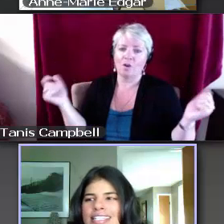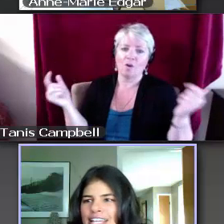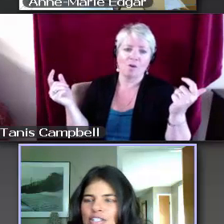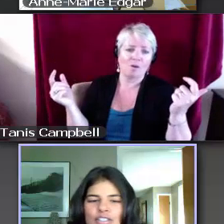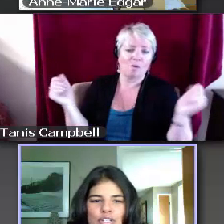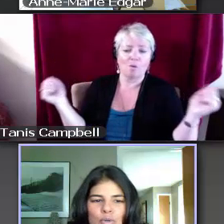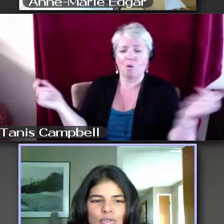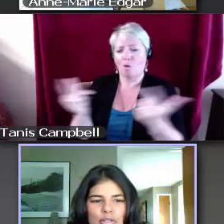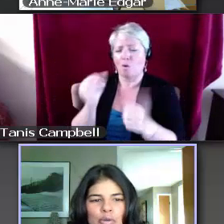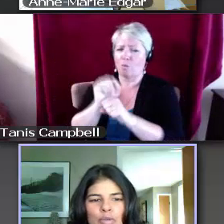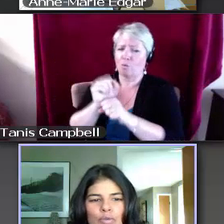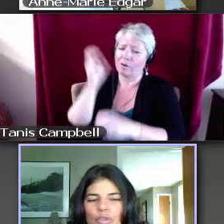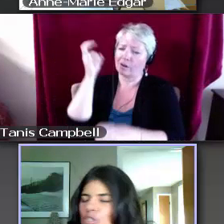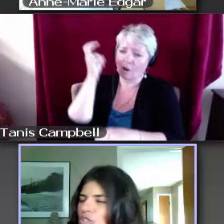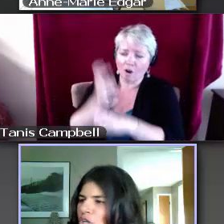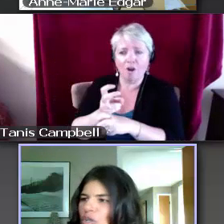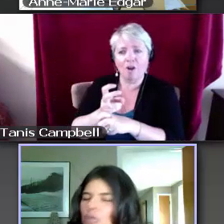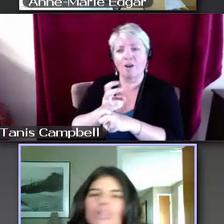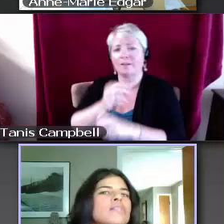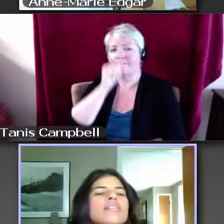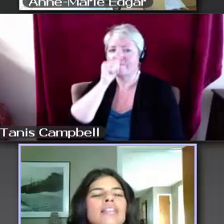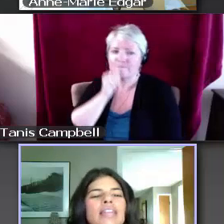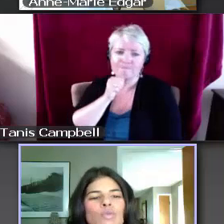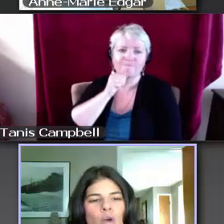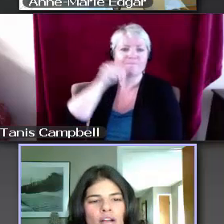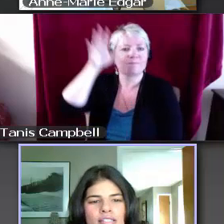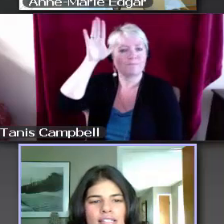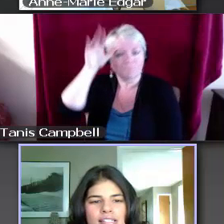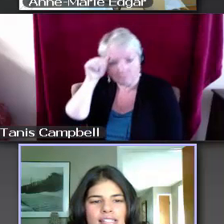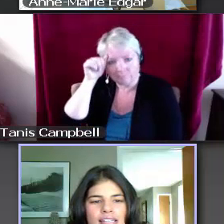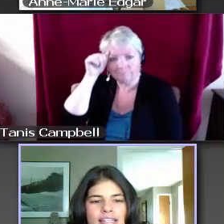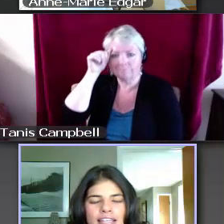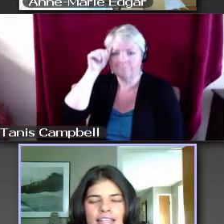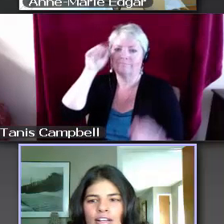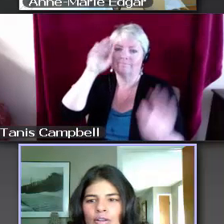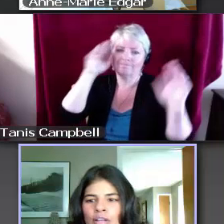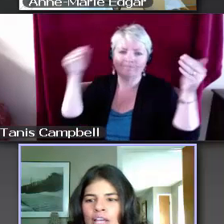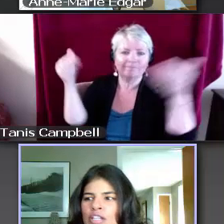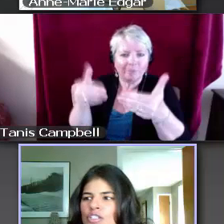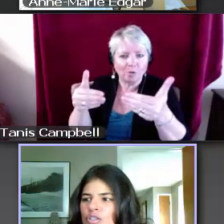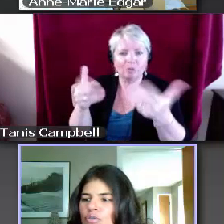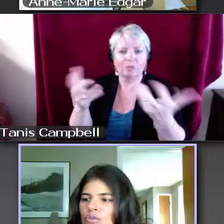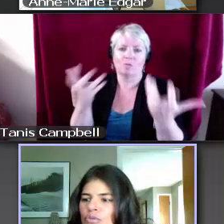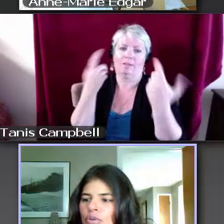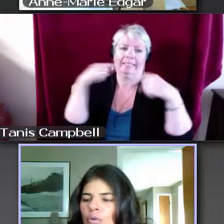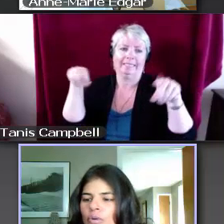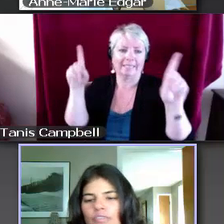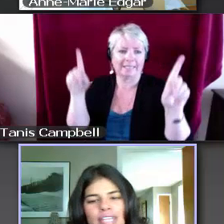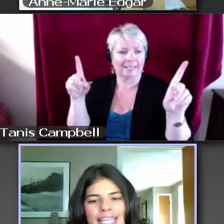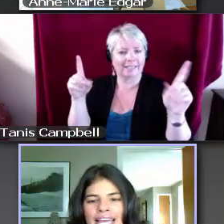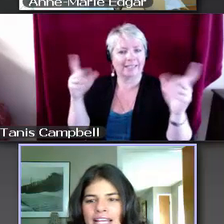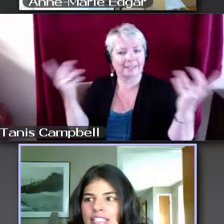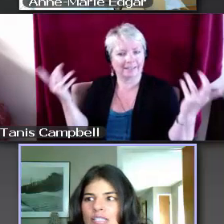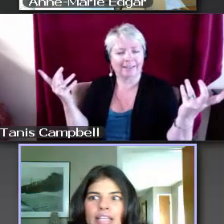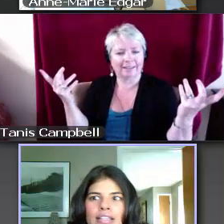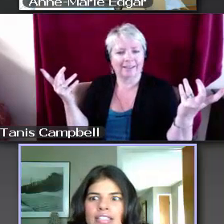hardworking, tenacious individuals. You know, they're determined, they want to succeed, and they'll do whatever they can